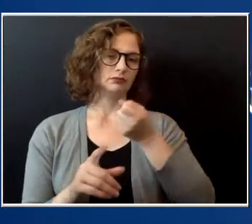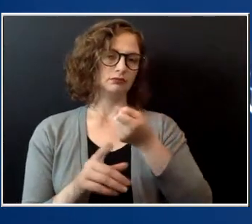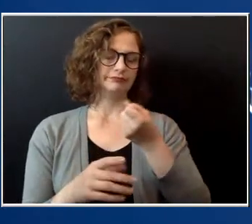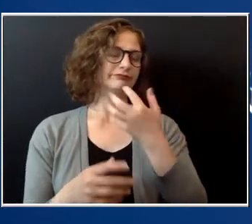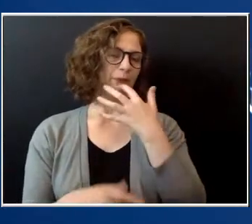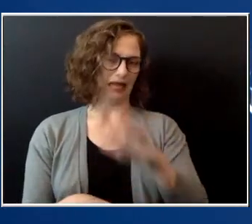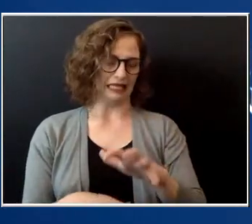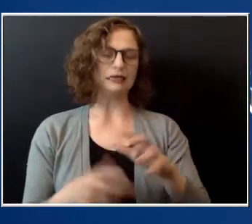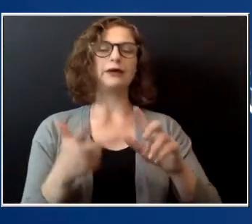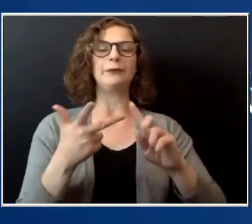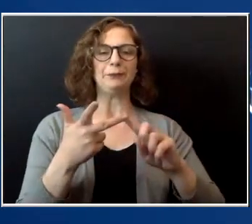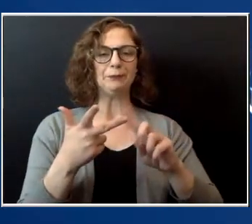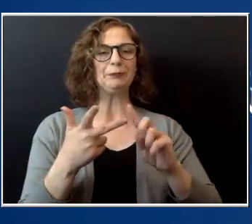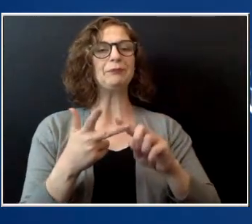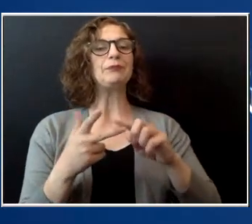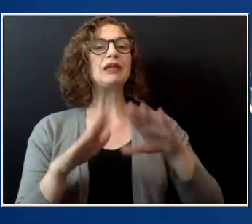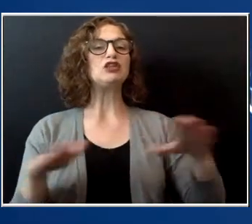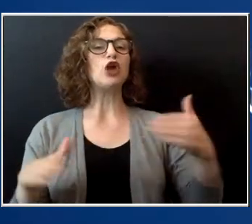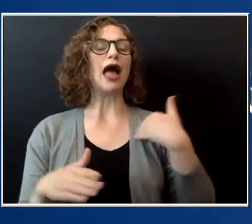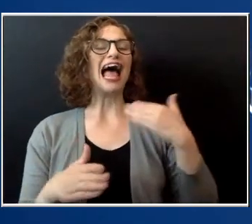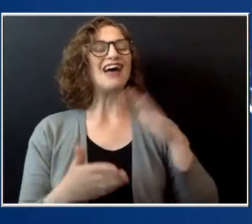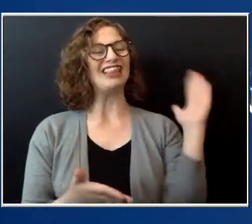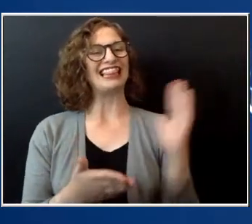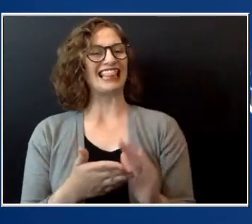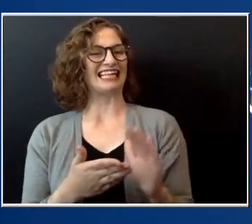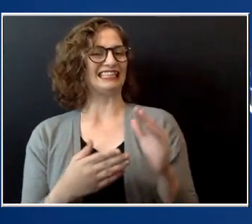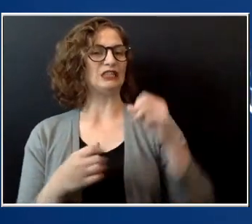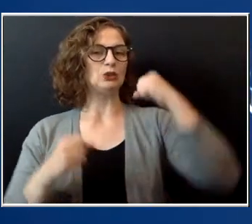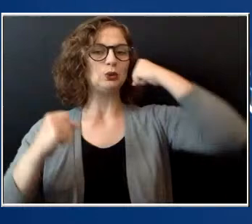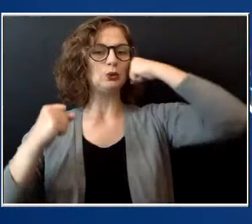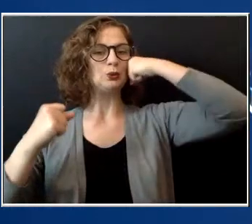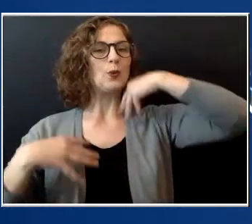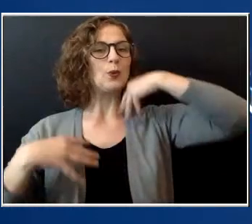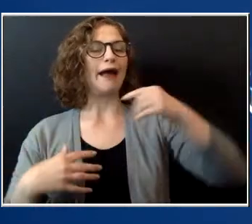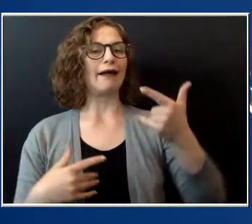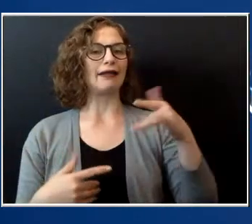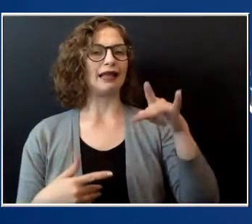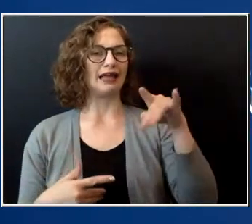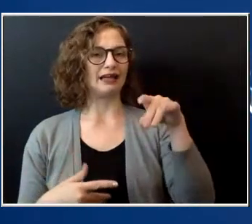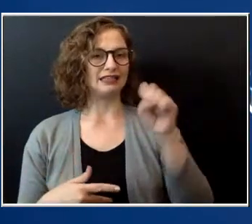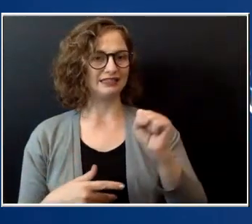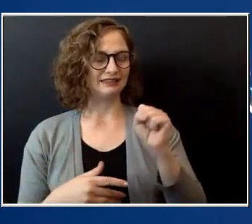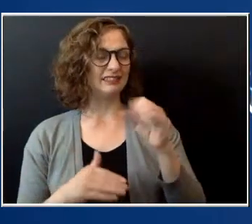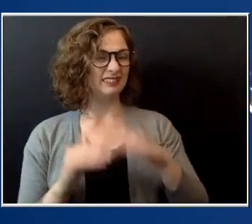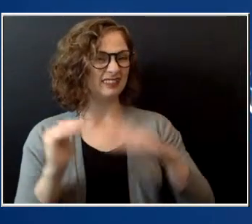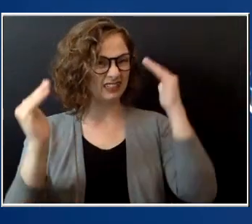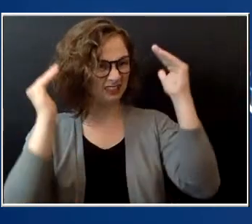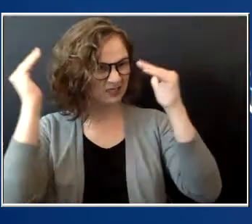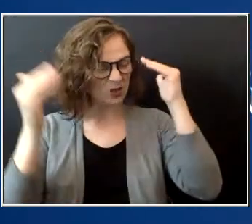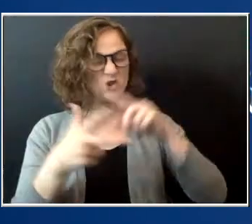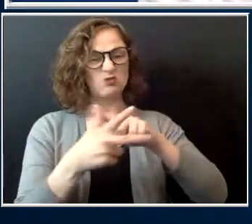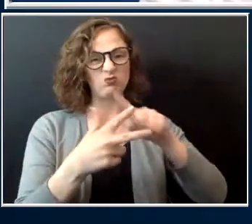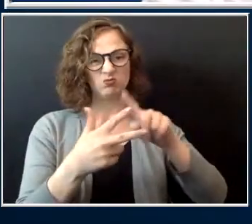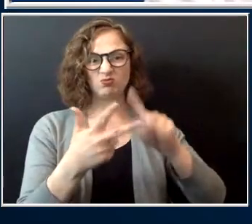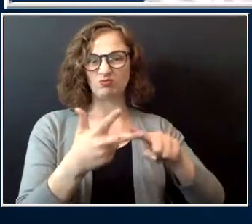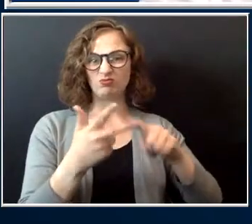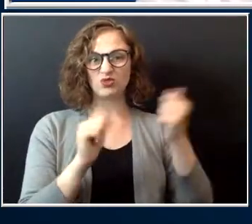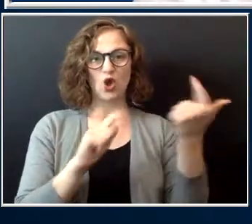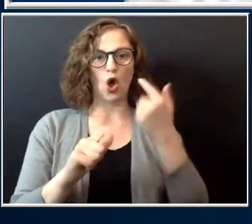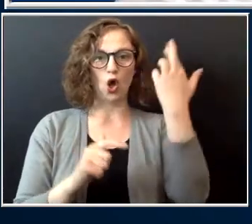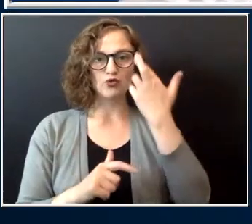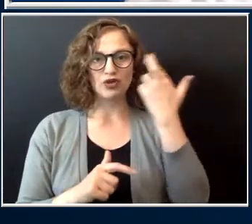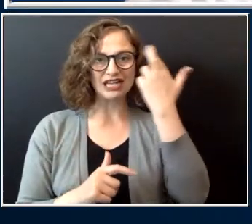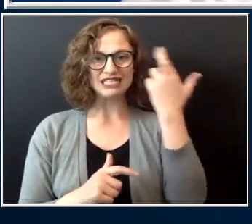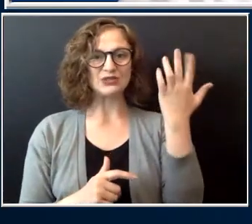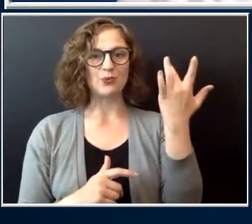three of these reasons, kids have a higher risk factor to have heat-related illnesses than adults do. And when they're young, they can't go get water